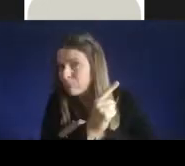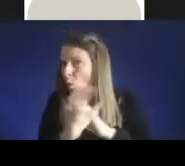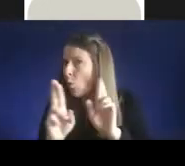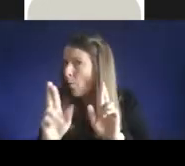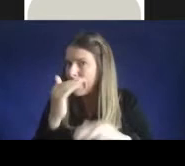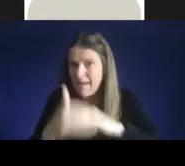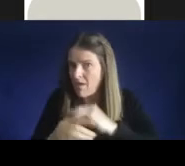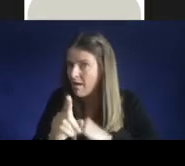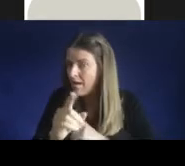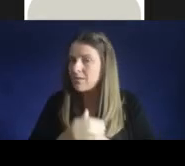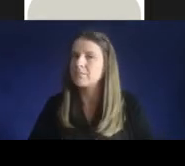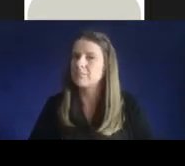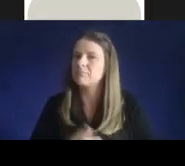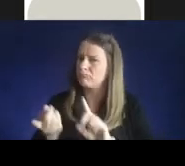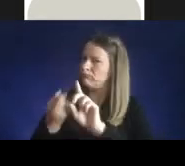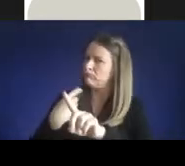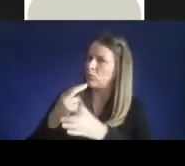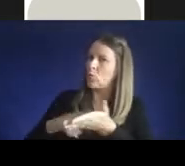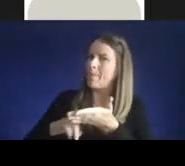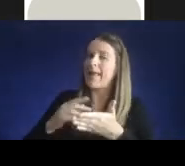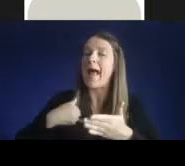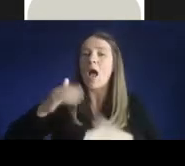I grew up in Kirkintilloch,